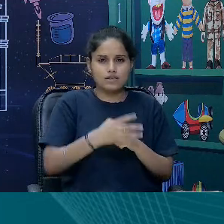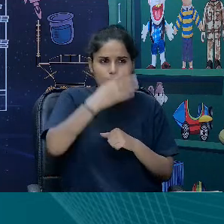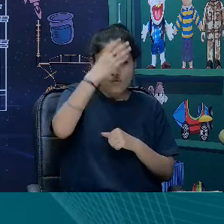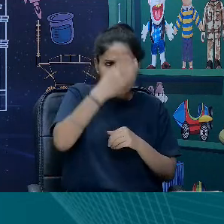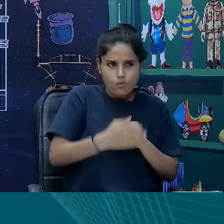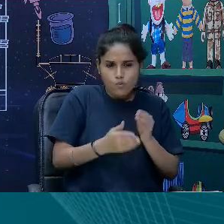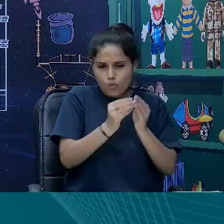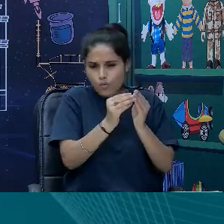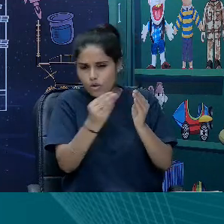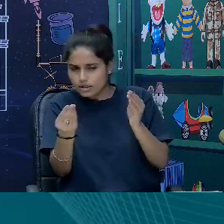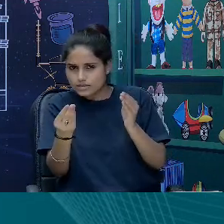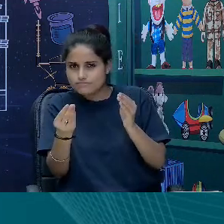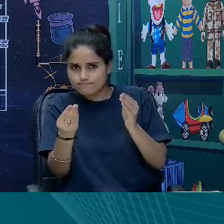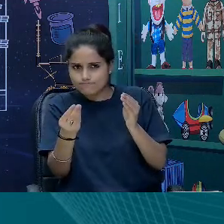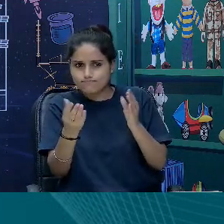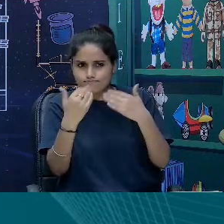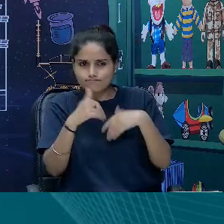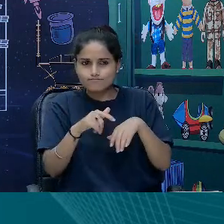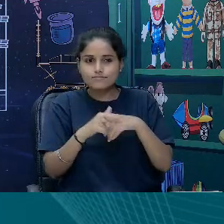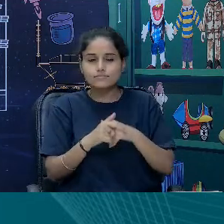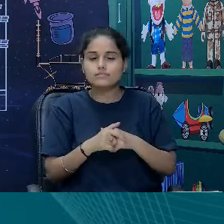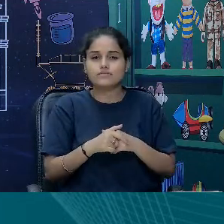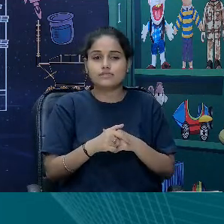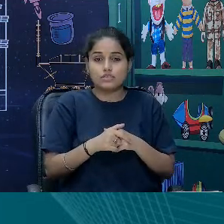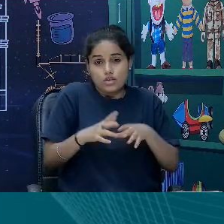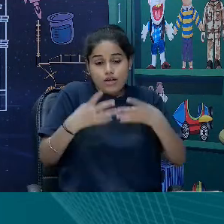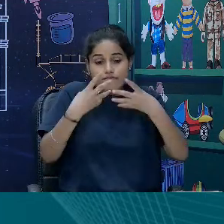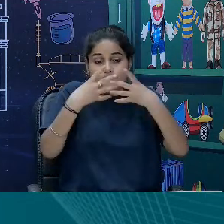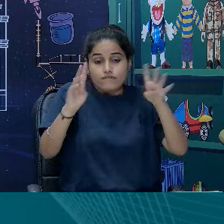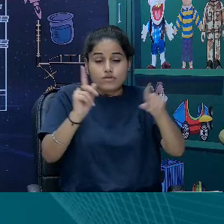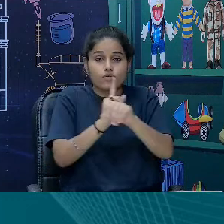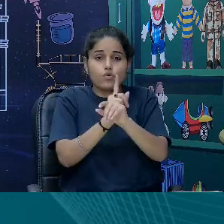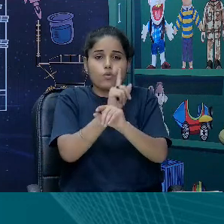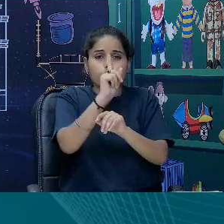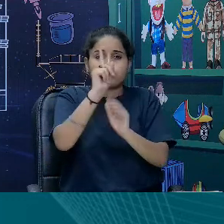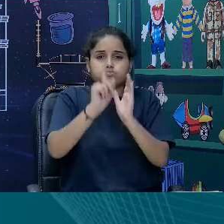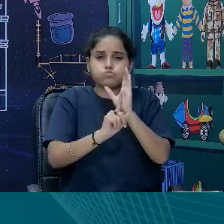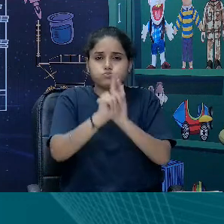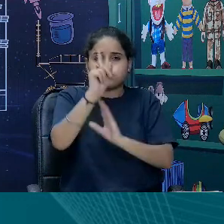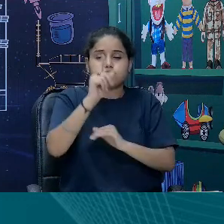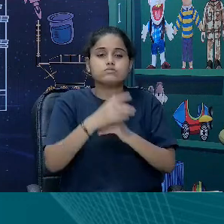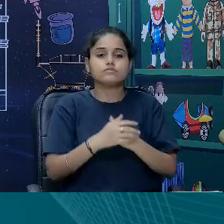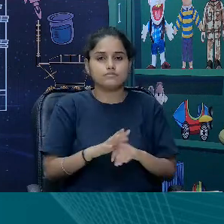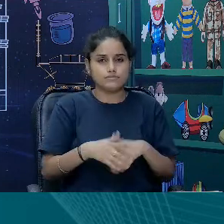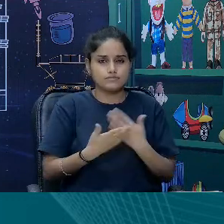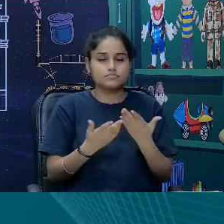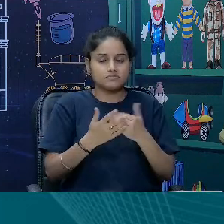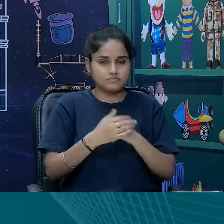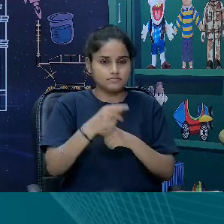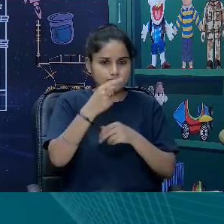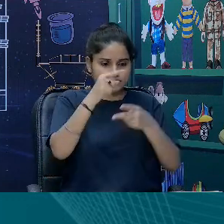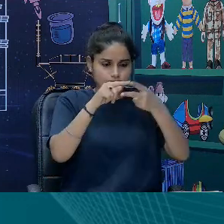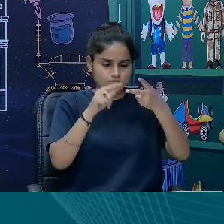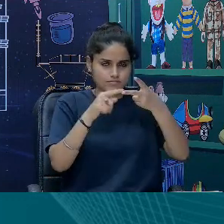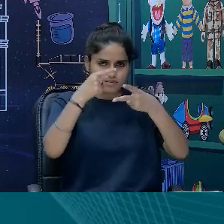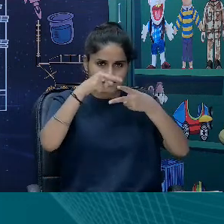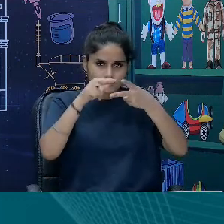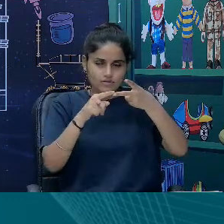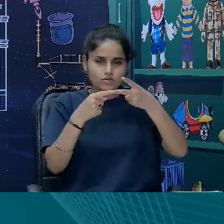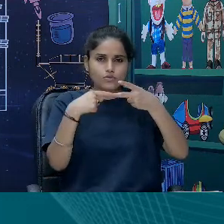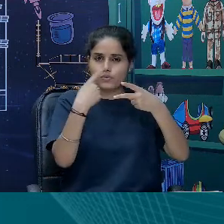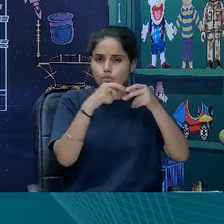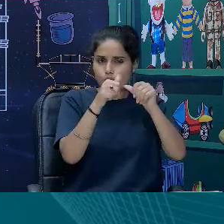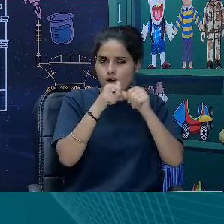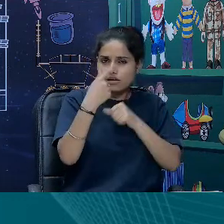wall, first option, and the next is on the window. Against the wall, and the next option is